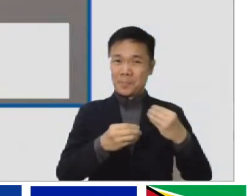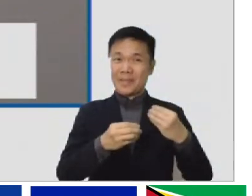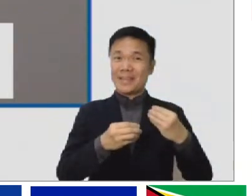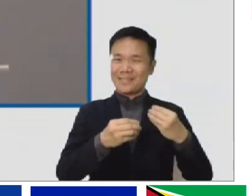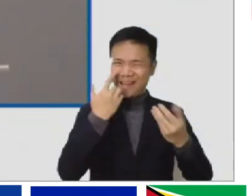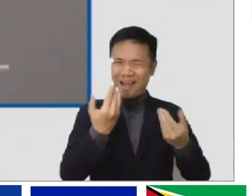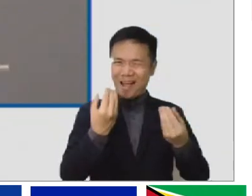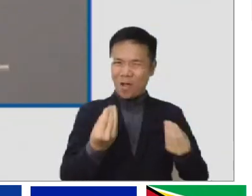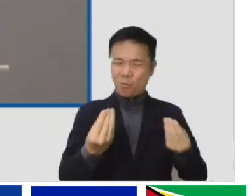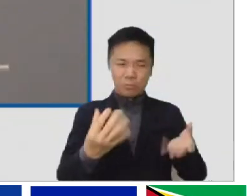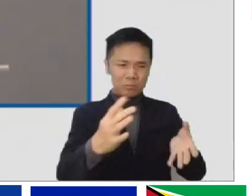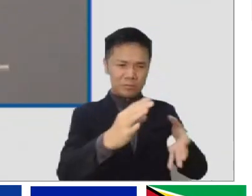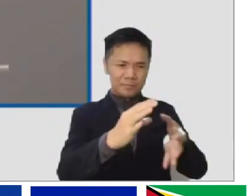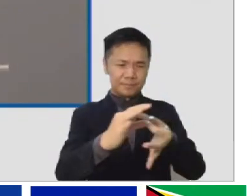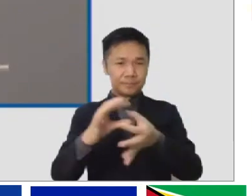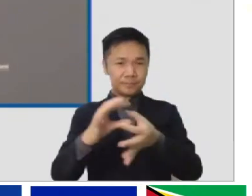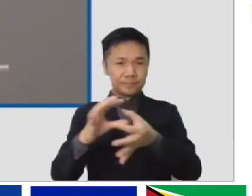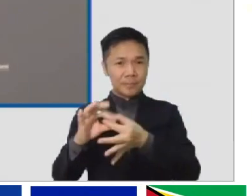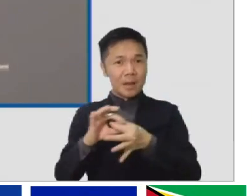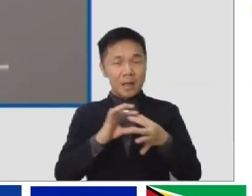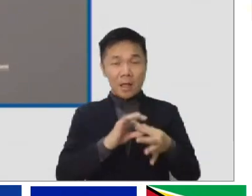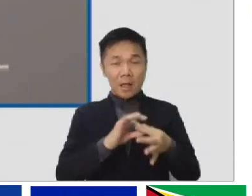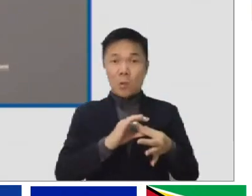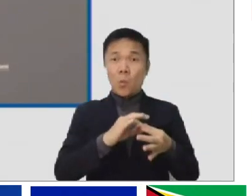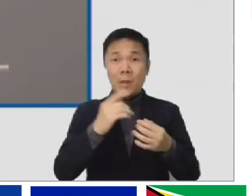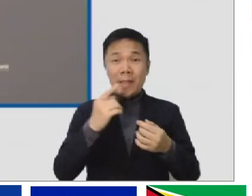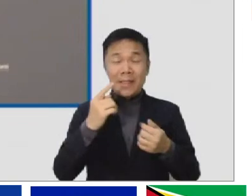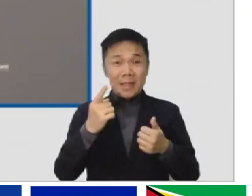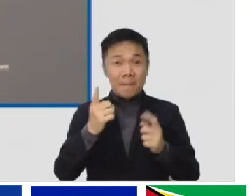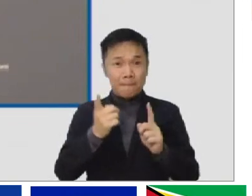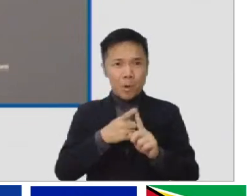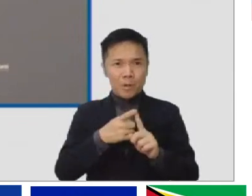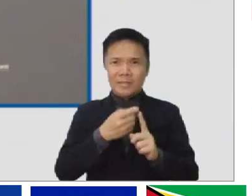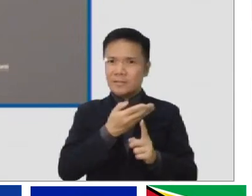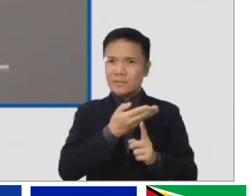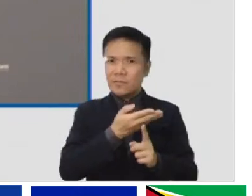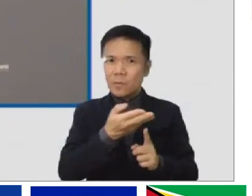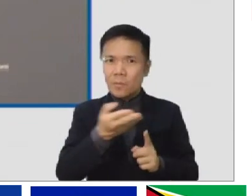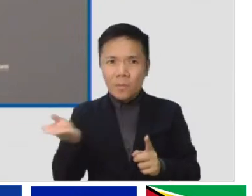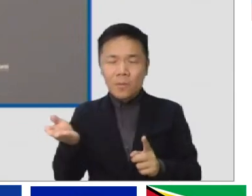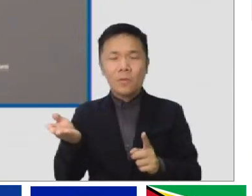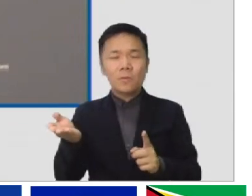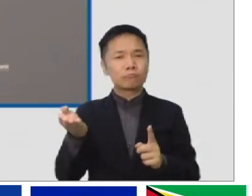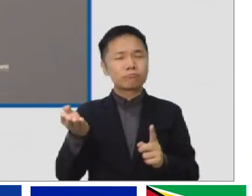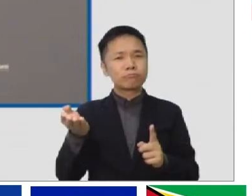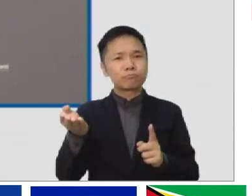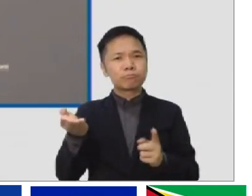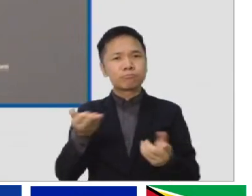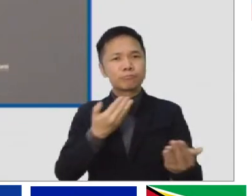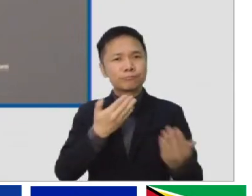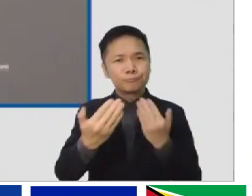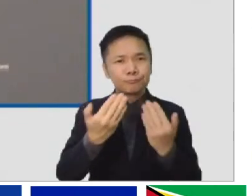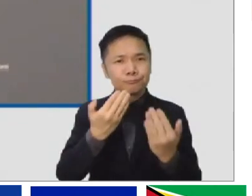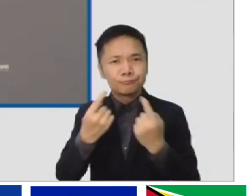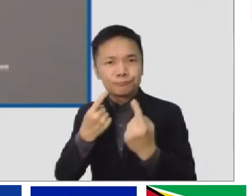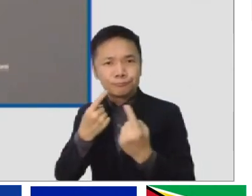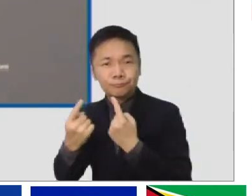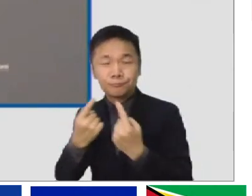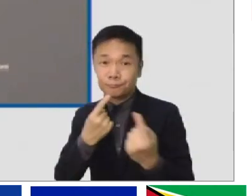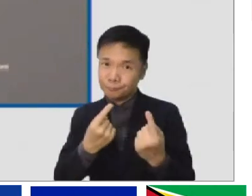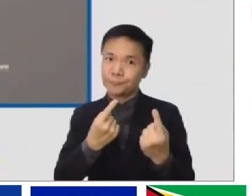very to have this to make this a very interactive session. So please take